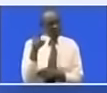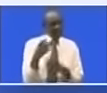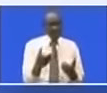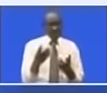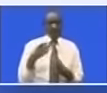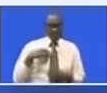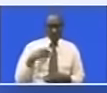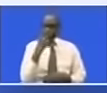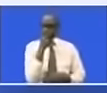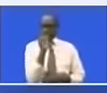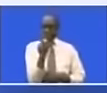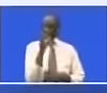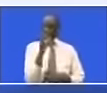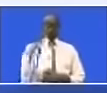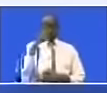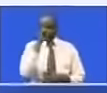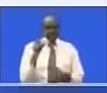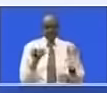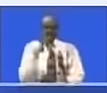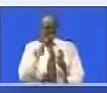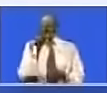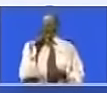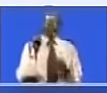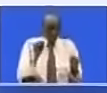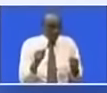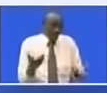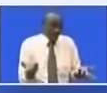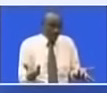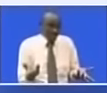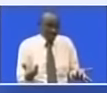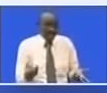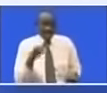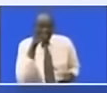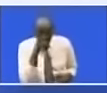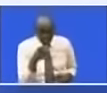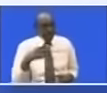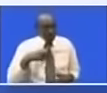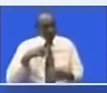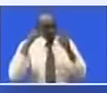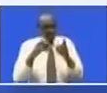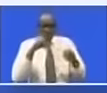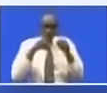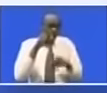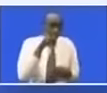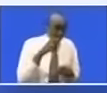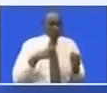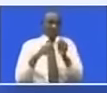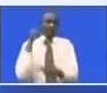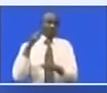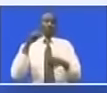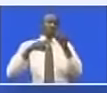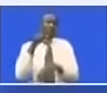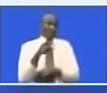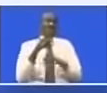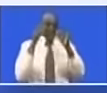somebody who has actually had some serious allegations against him, and did that determine whether they are going to vote for him or not? And